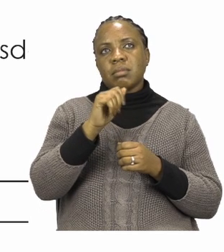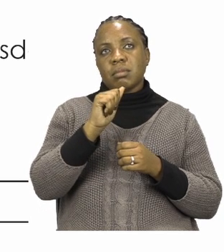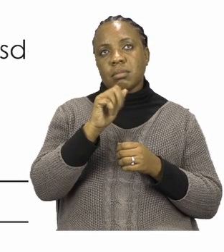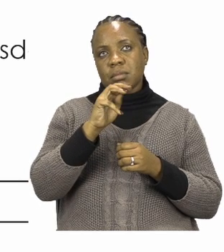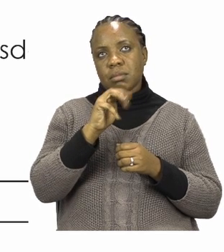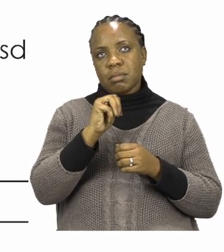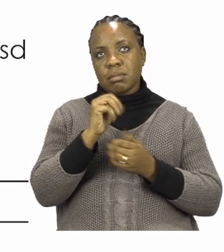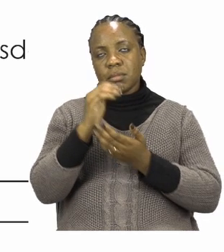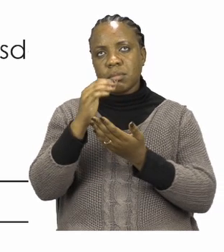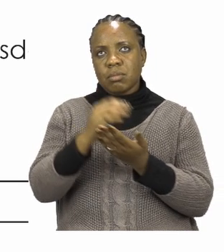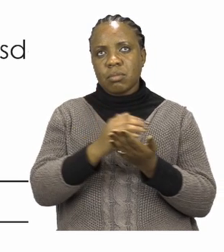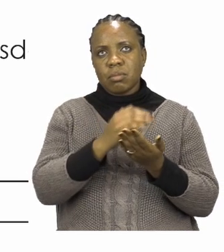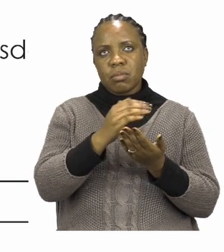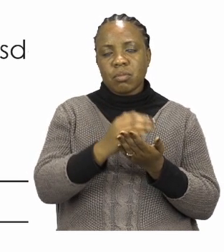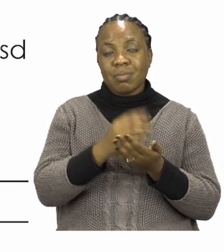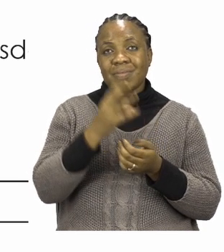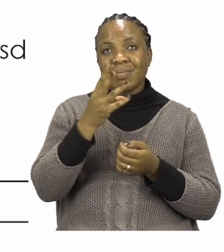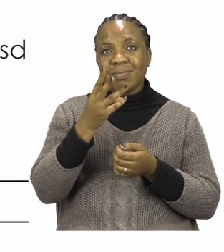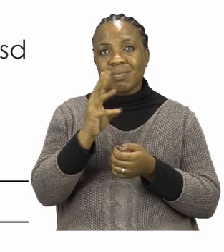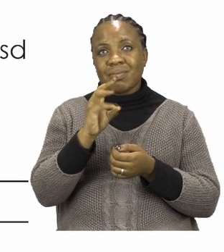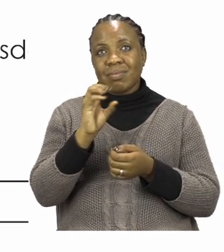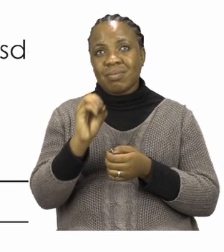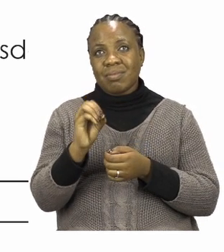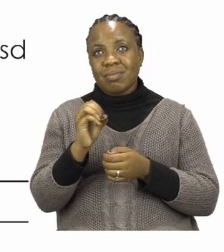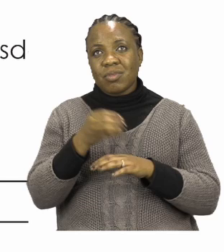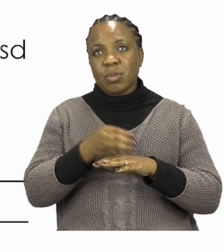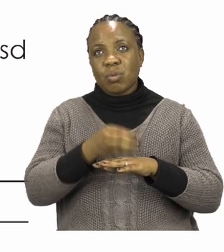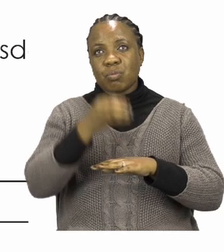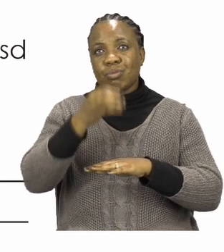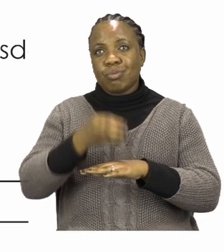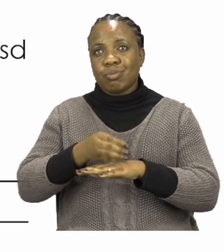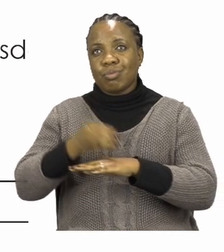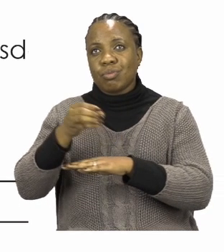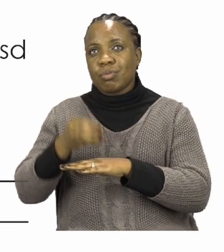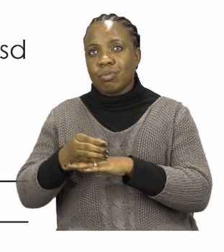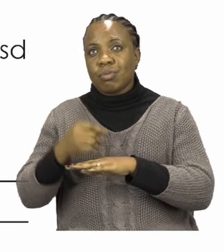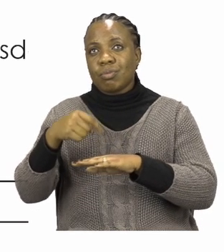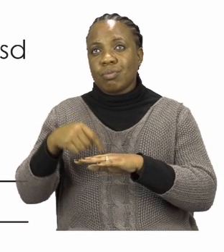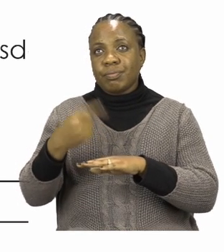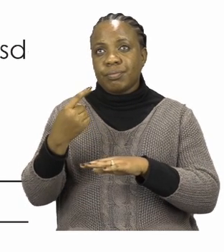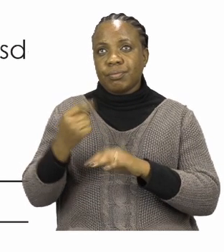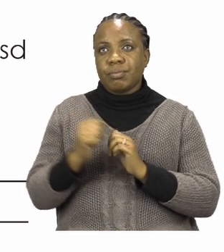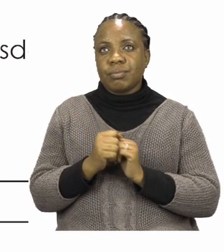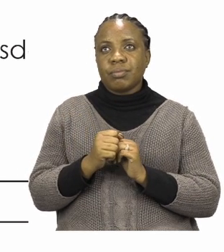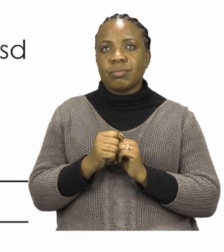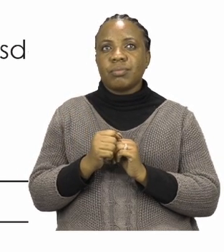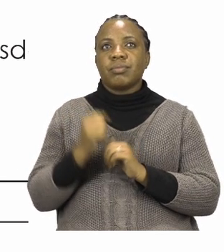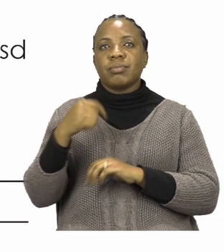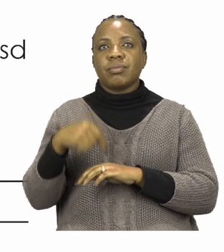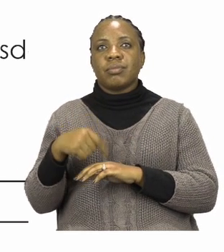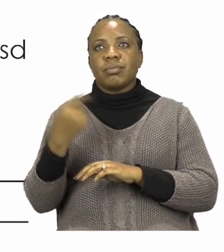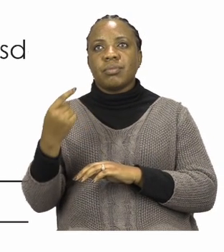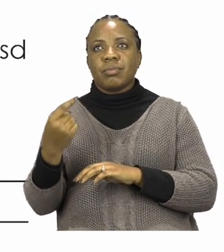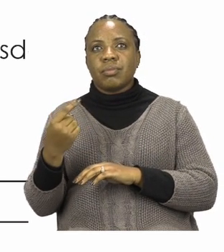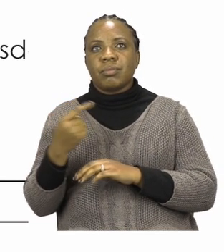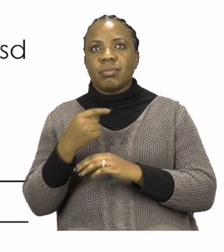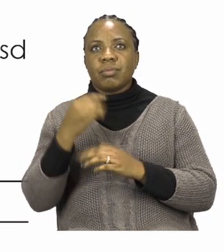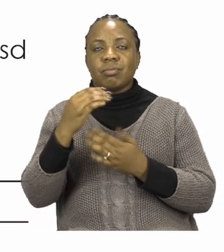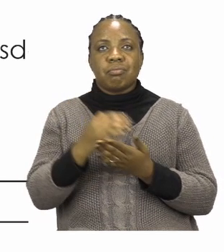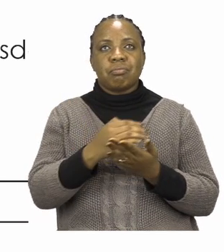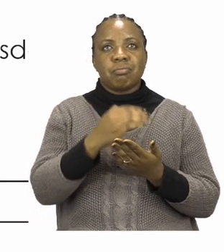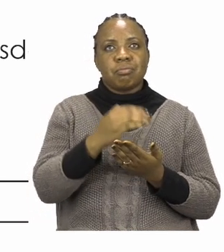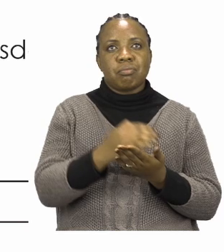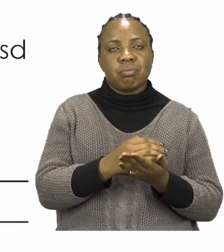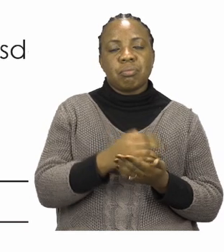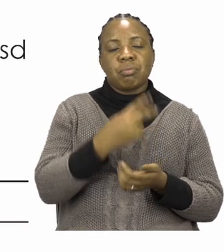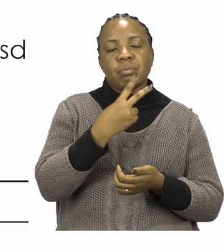Pam collects 60 bottles on Monday. On Tuesday, she collects